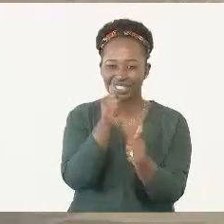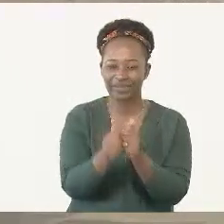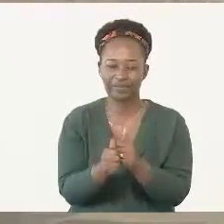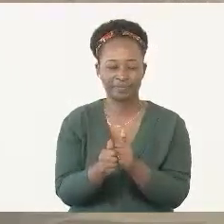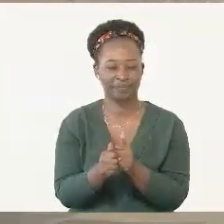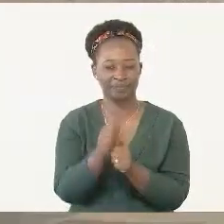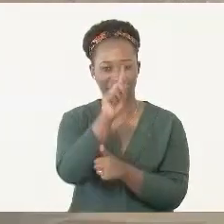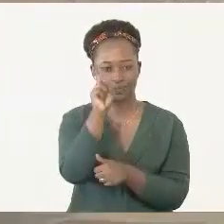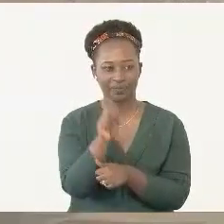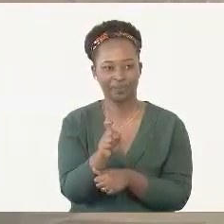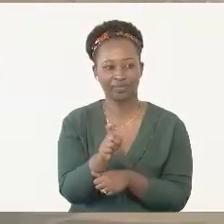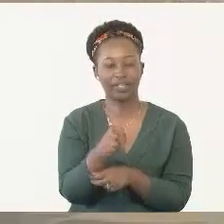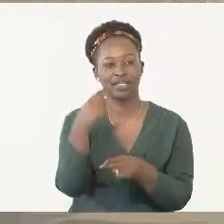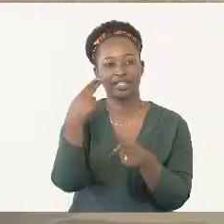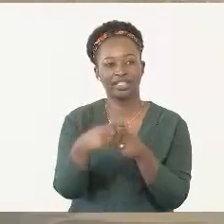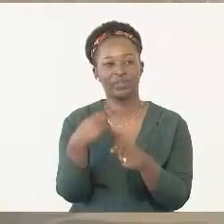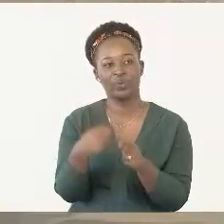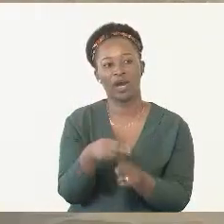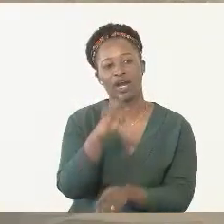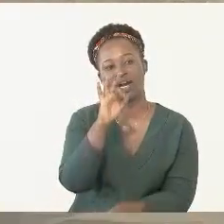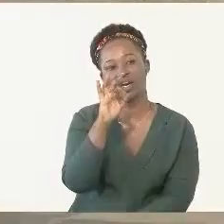Excellent. It is called femur.